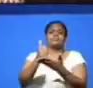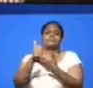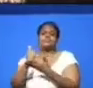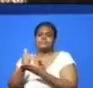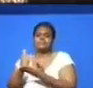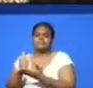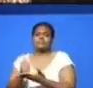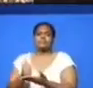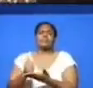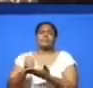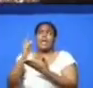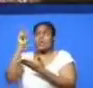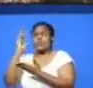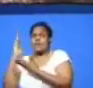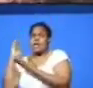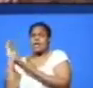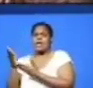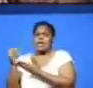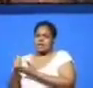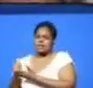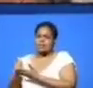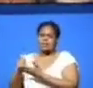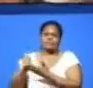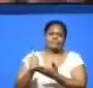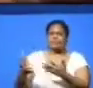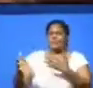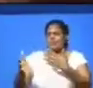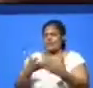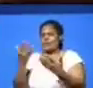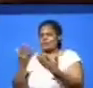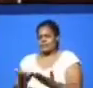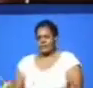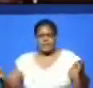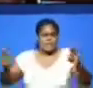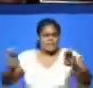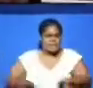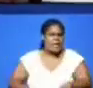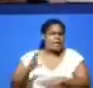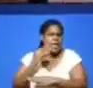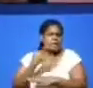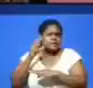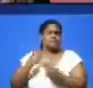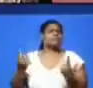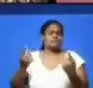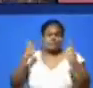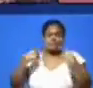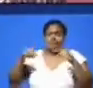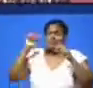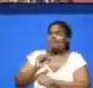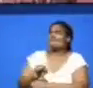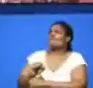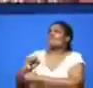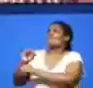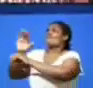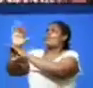He'll take you through every valley to stand on the mountain by